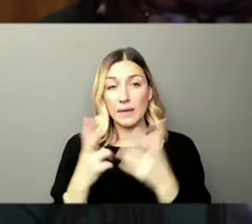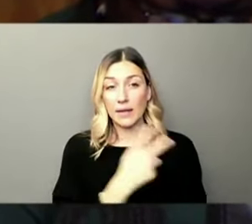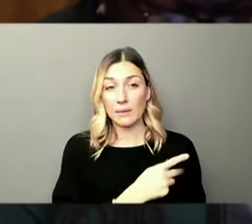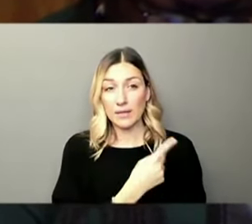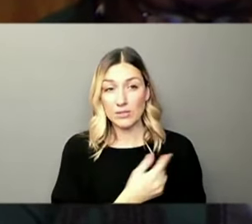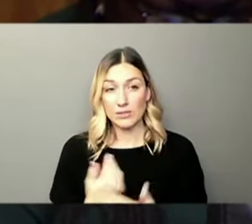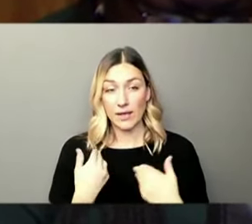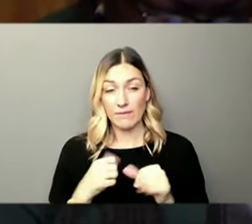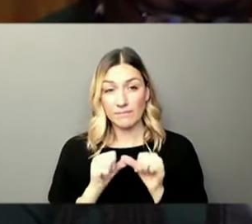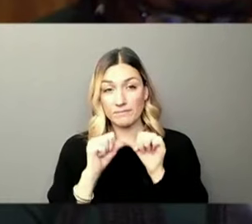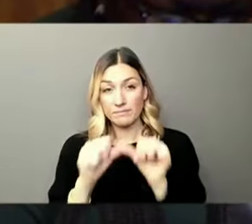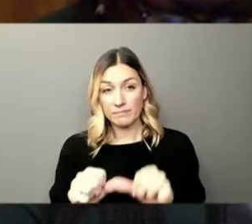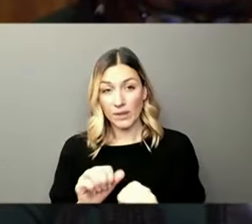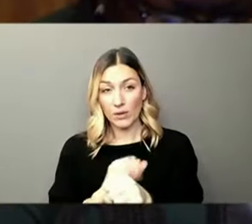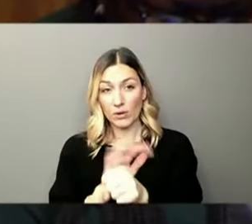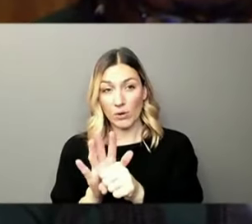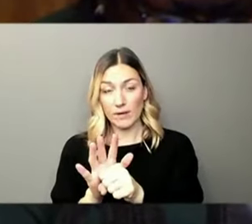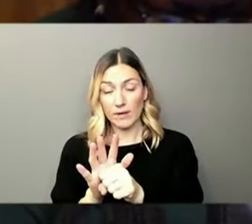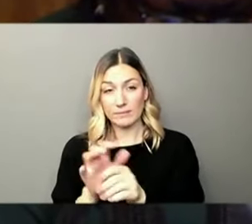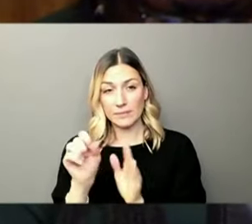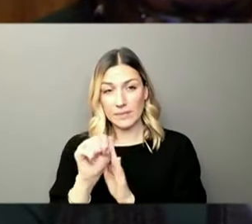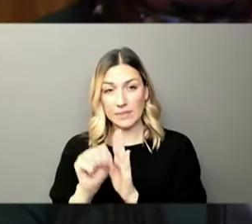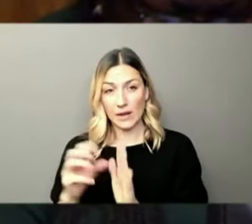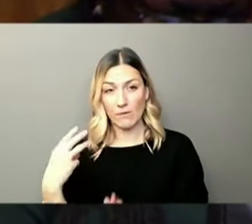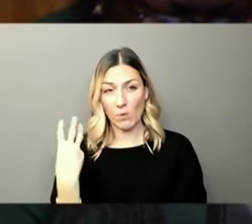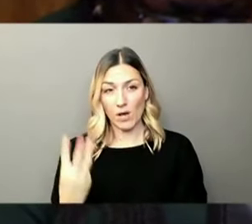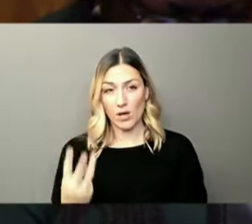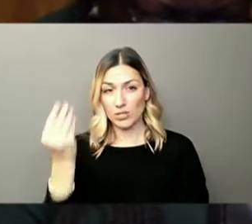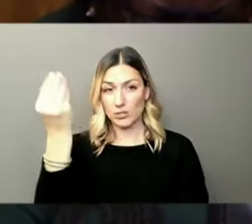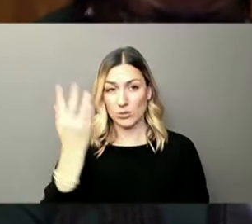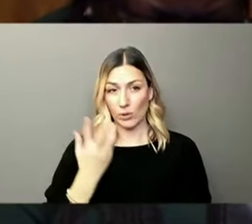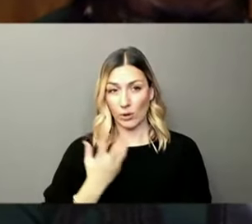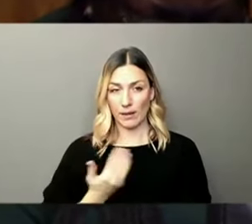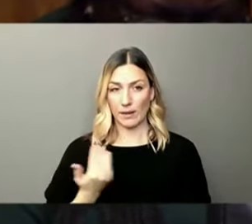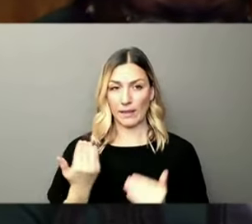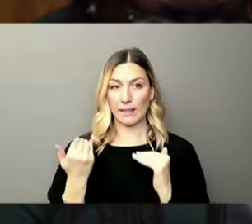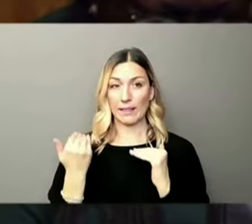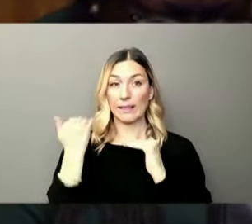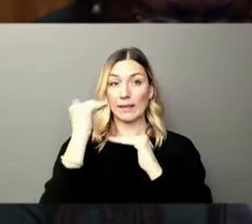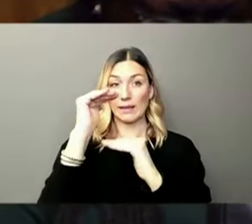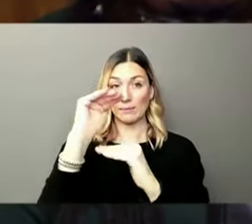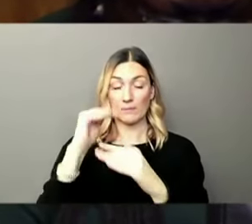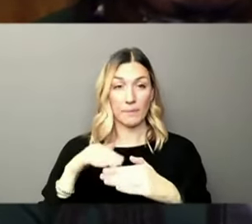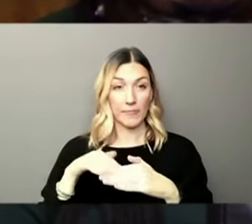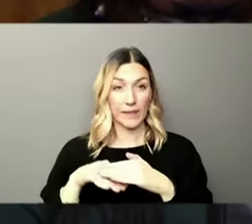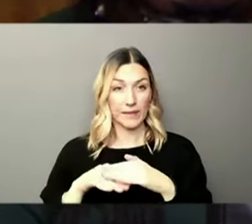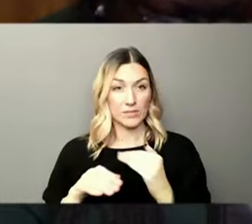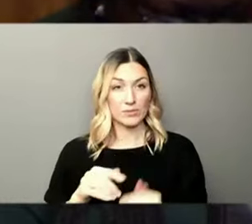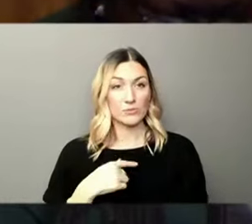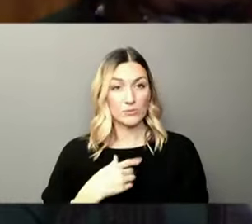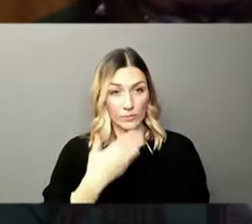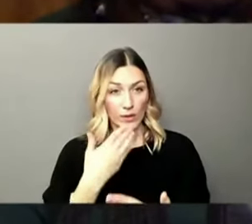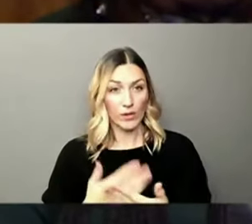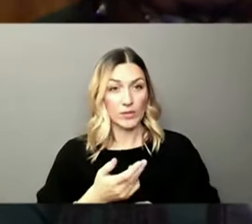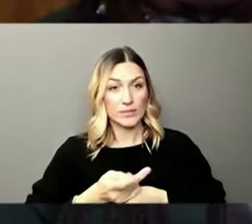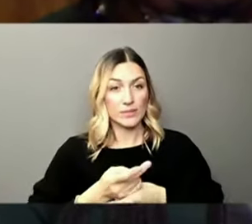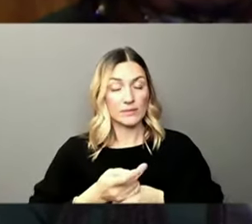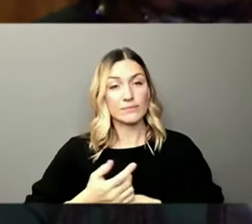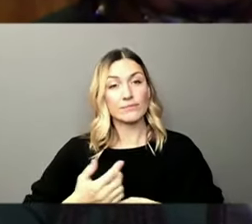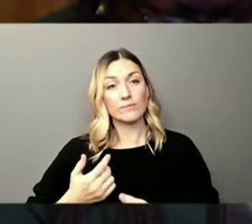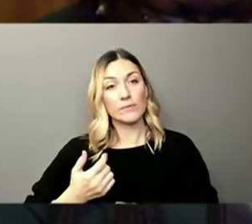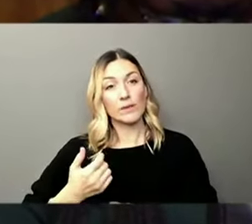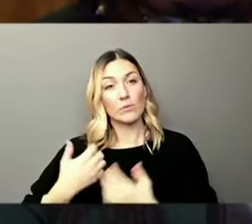long COVID in my state of Washington have told me that they have really limited access to quality treatment and rehab services. The University